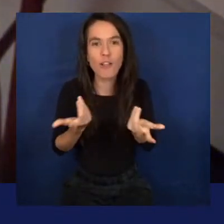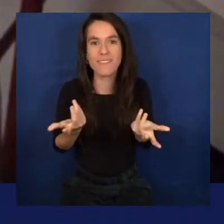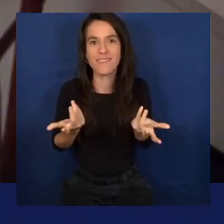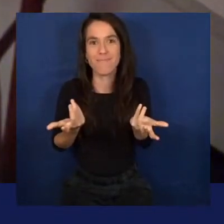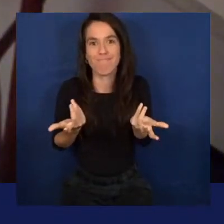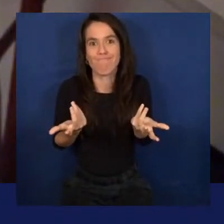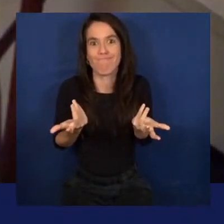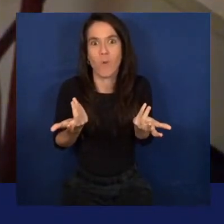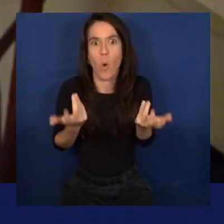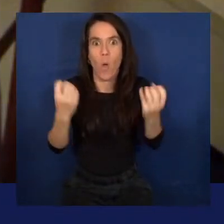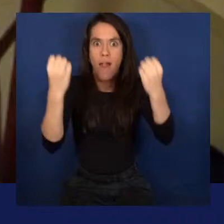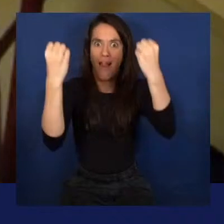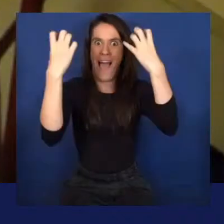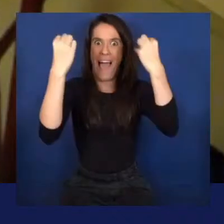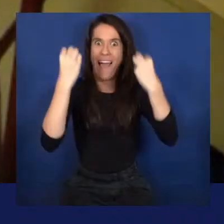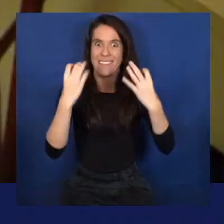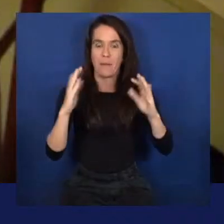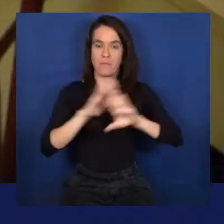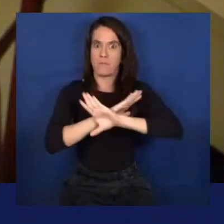lights.